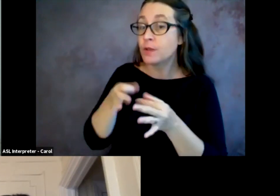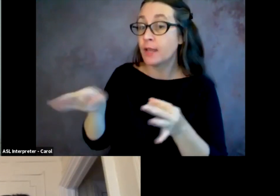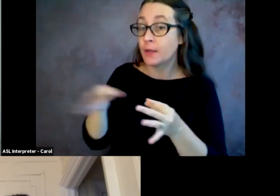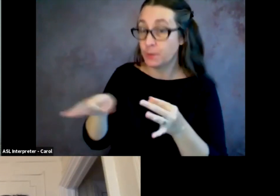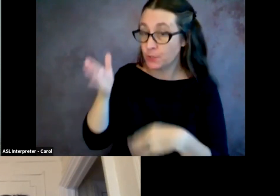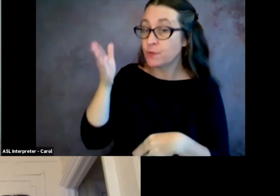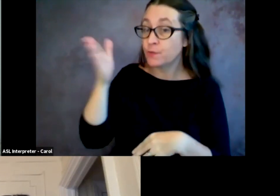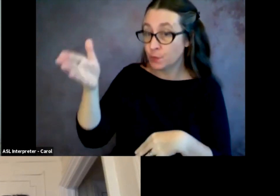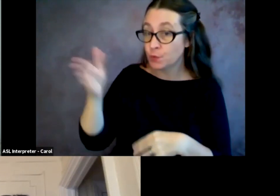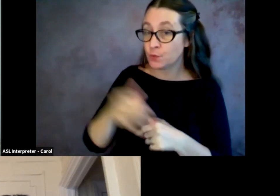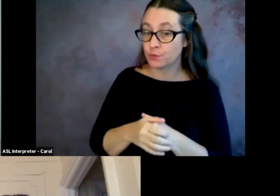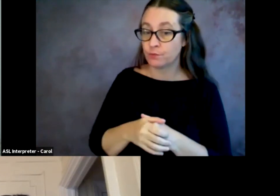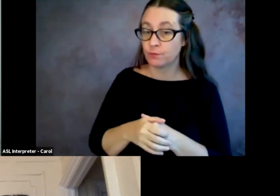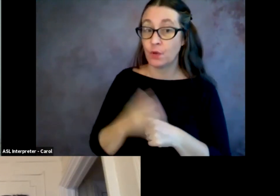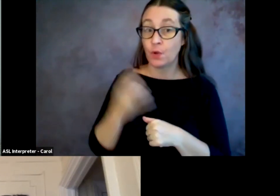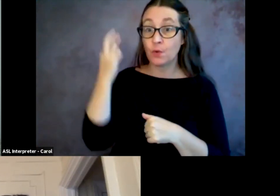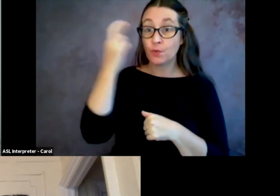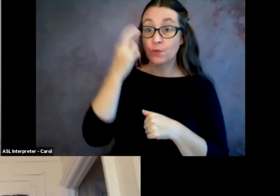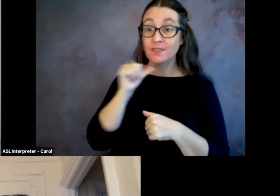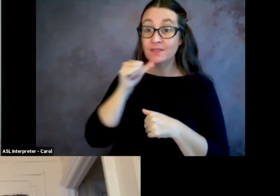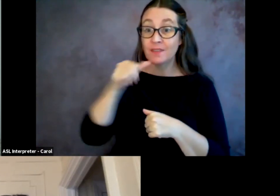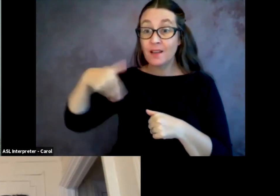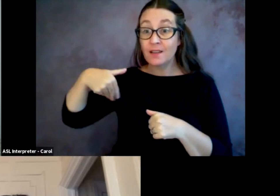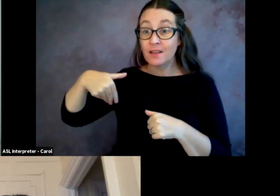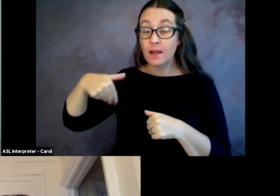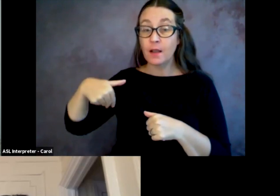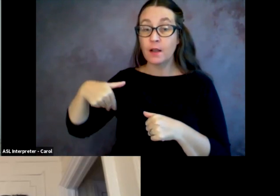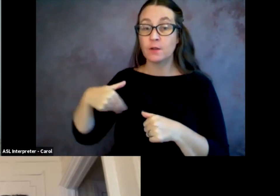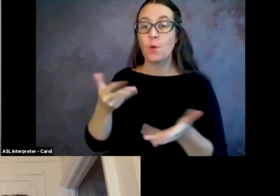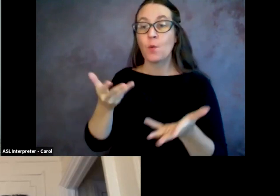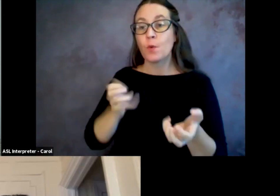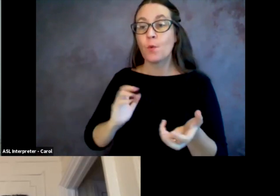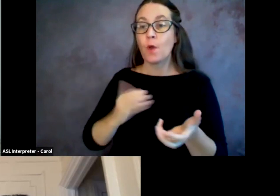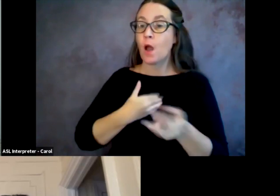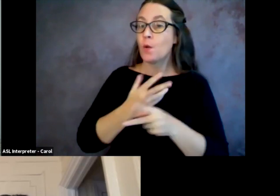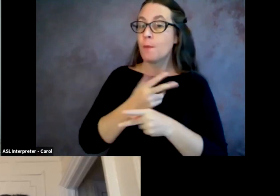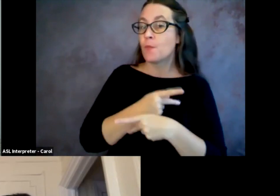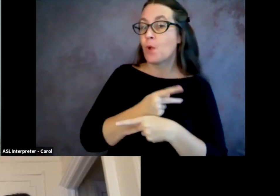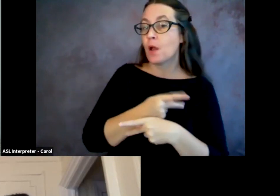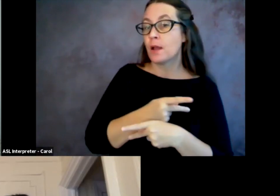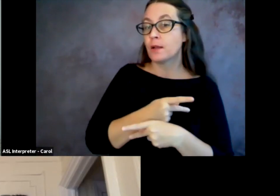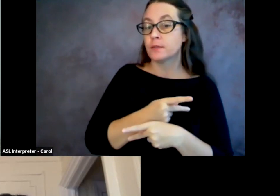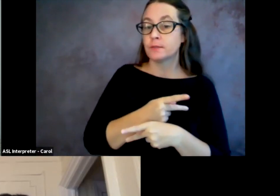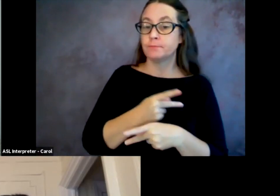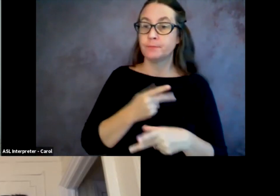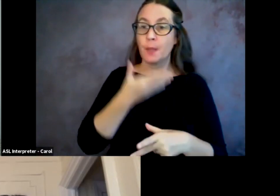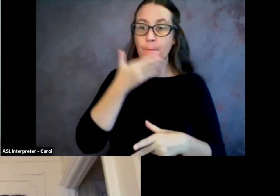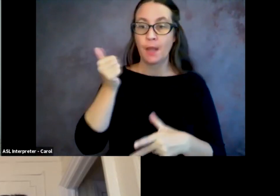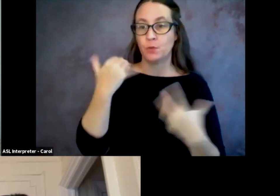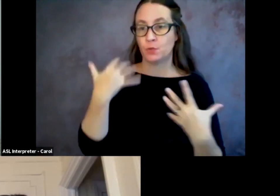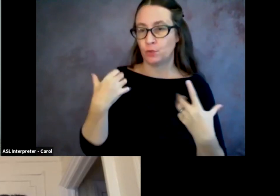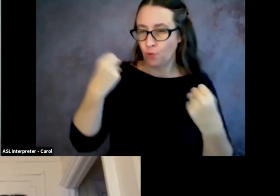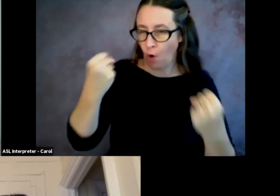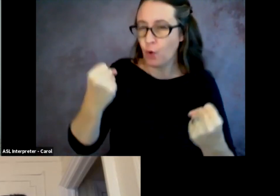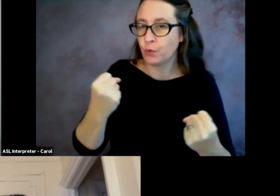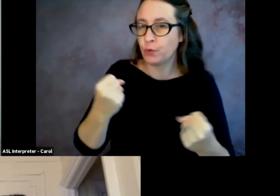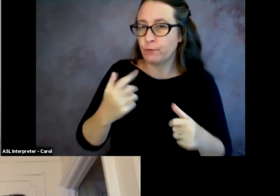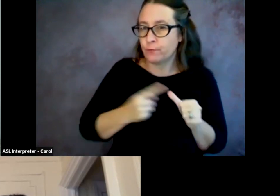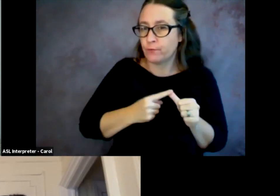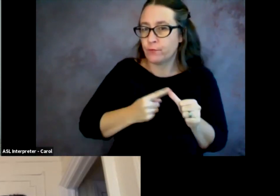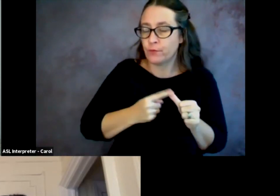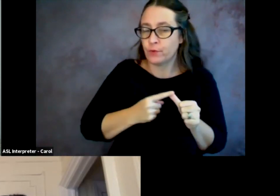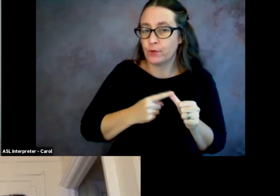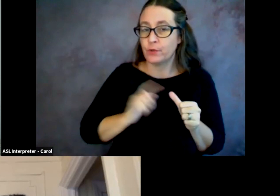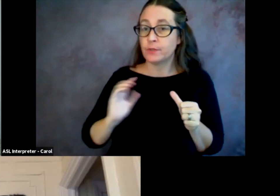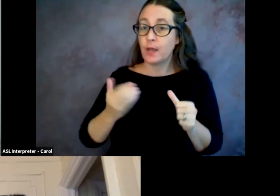The reason why we haven't is honestly, we want to get our product in an even better, stronger place. Our